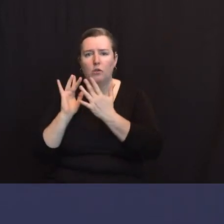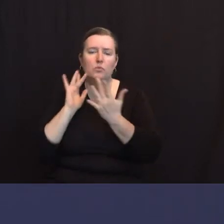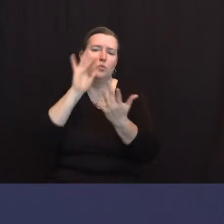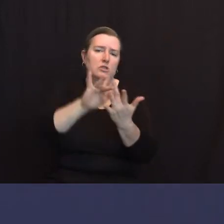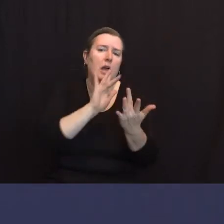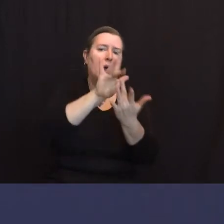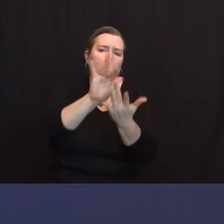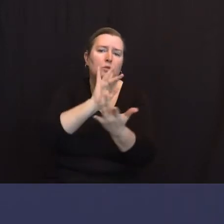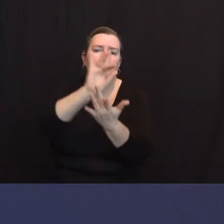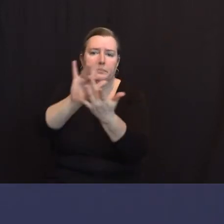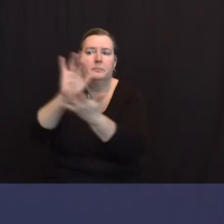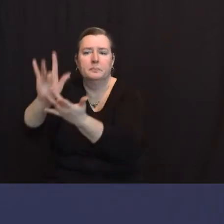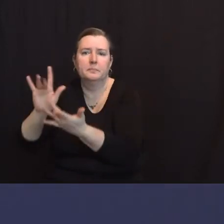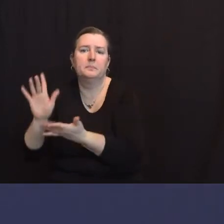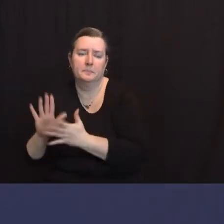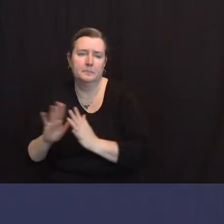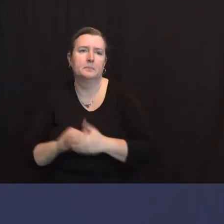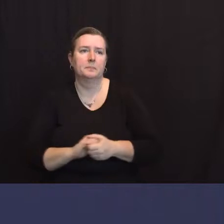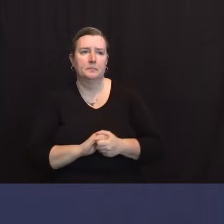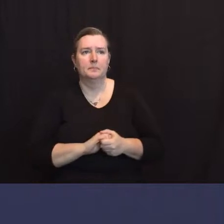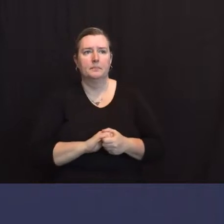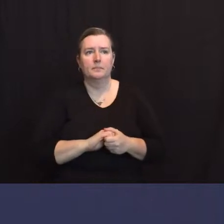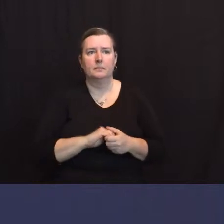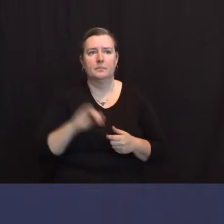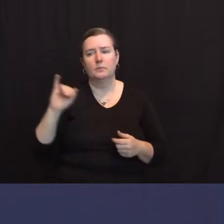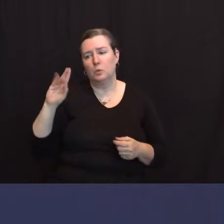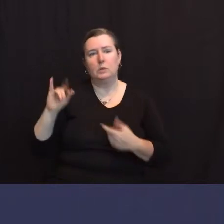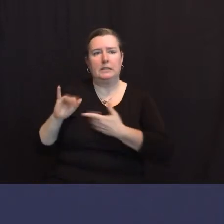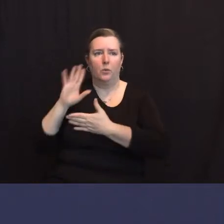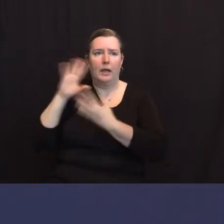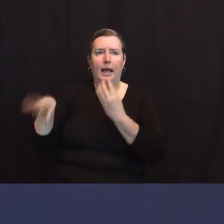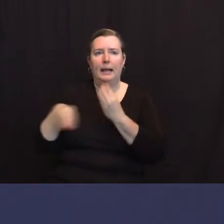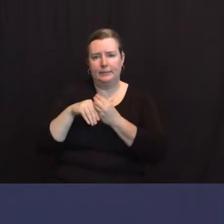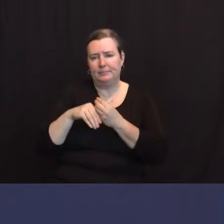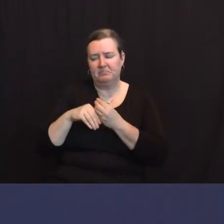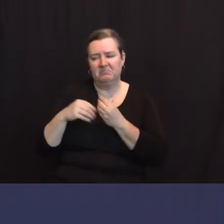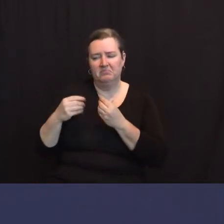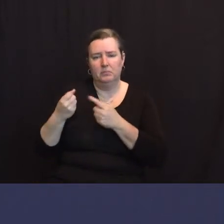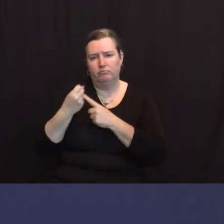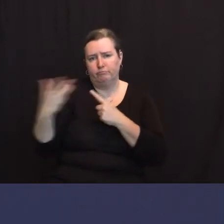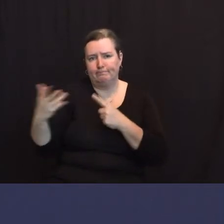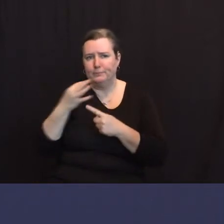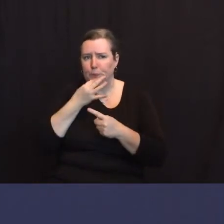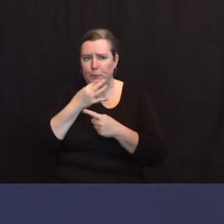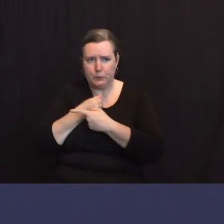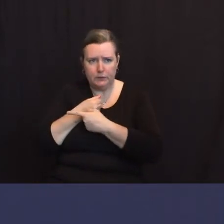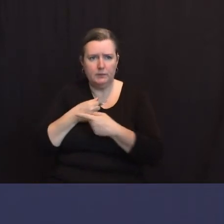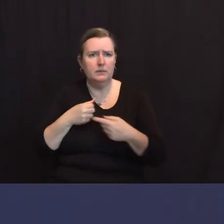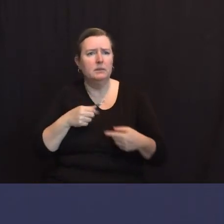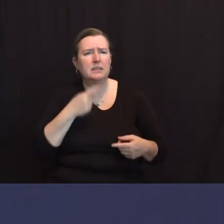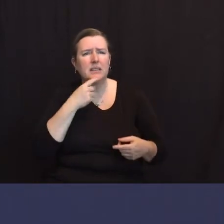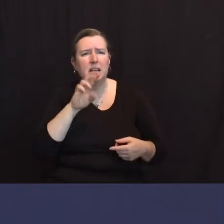I don't know what percentage is, I'm stunned that you said 64% of the state is considered obese.